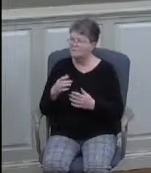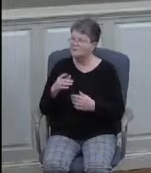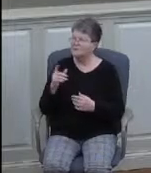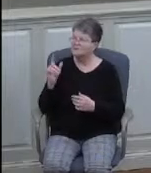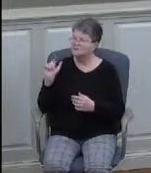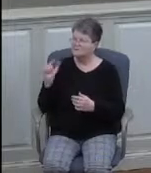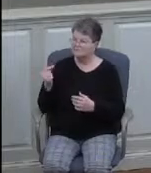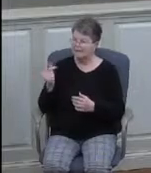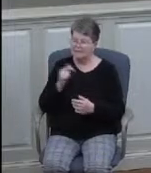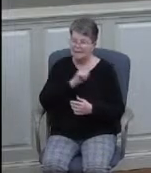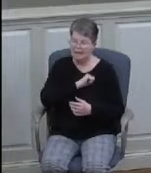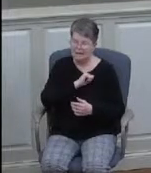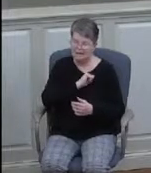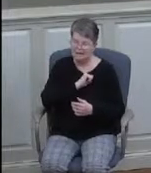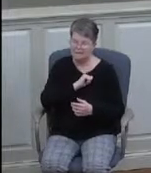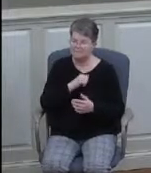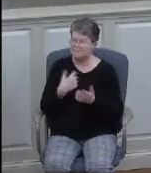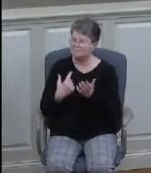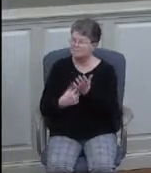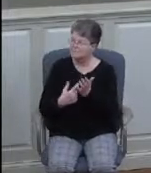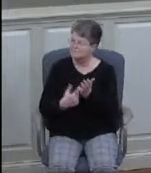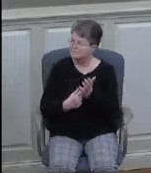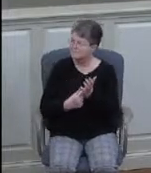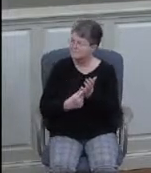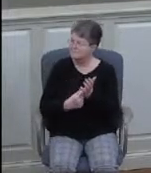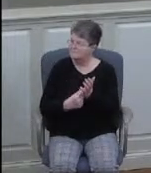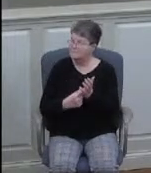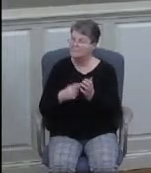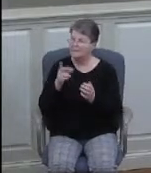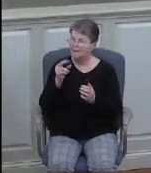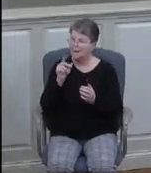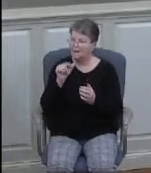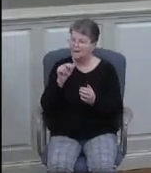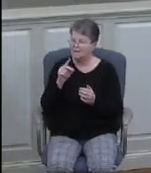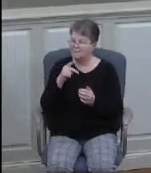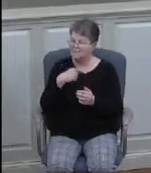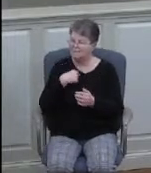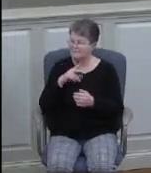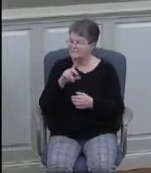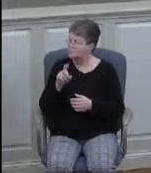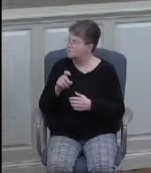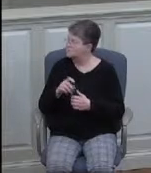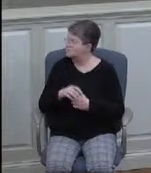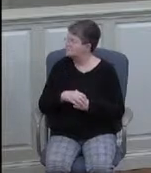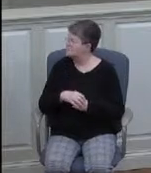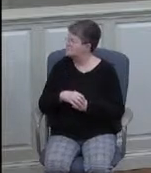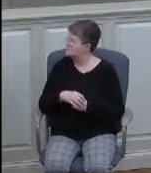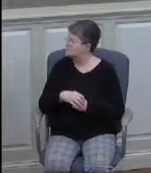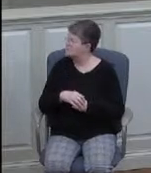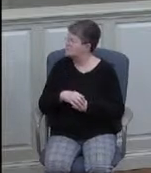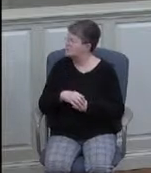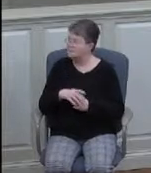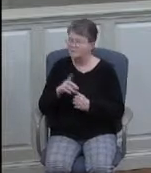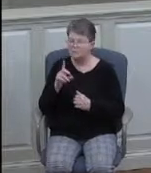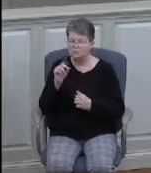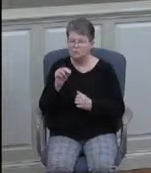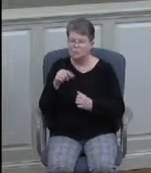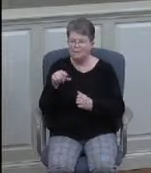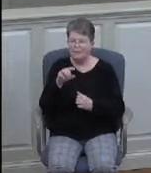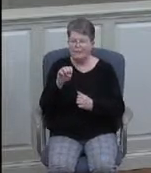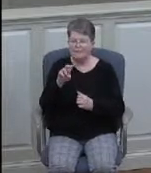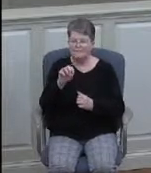Second. Mr. Atkins, discussion? I have a question. Do they ever consider, like,